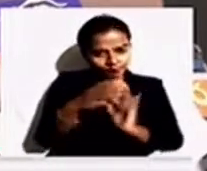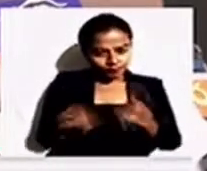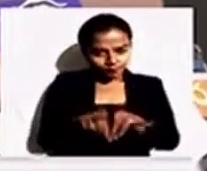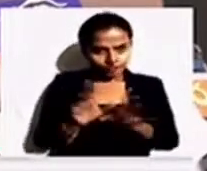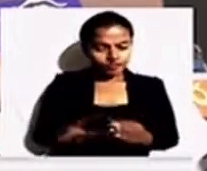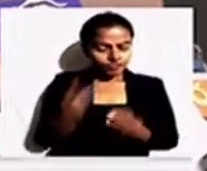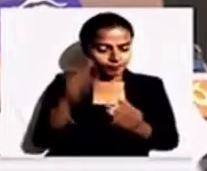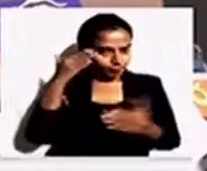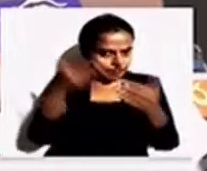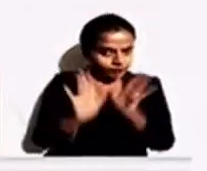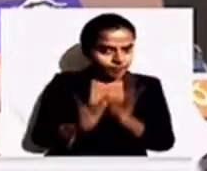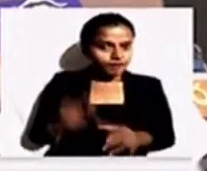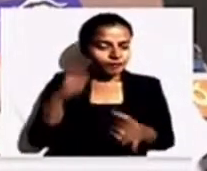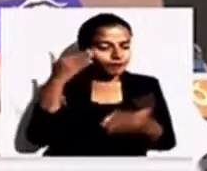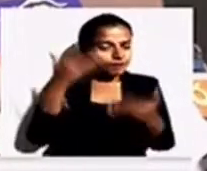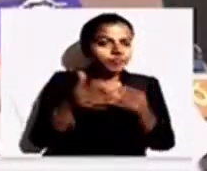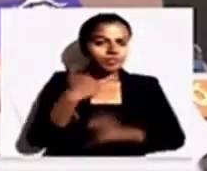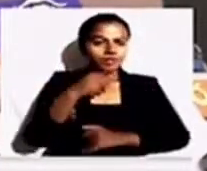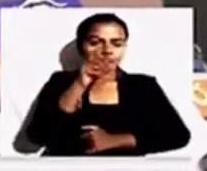This cannot be concealed.